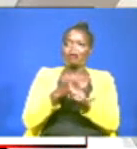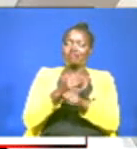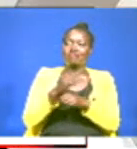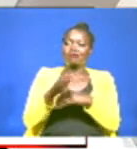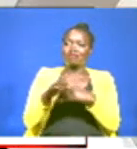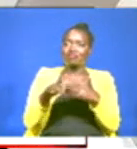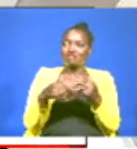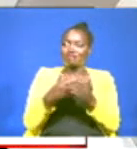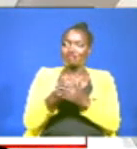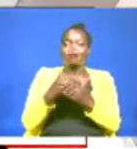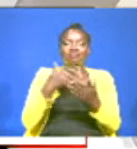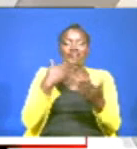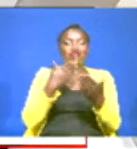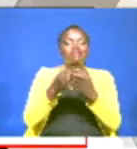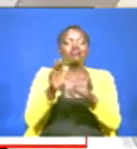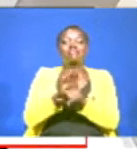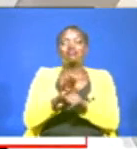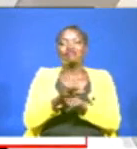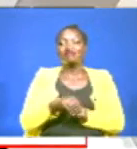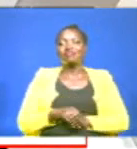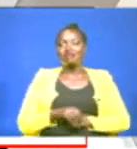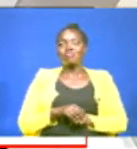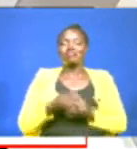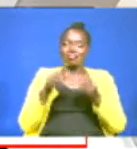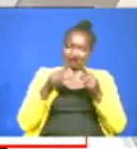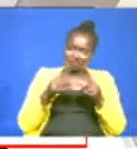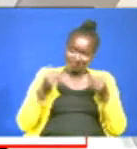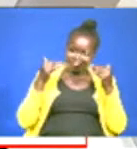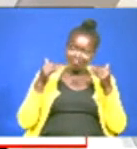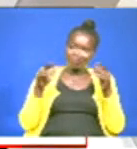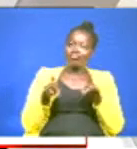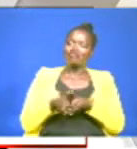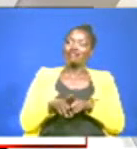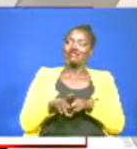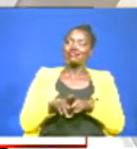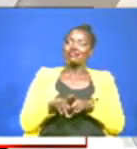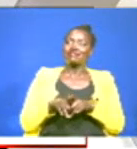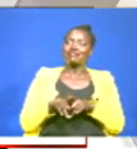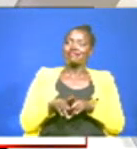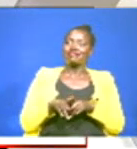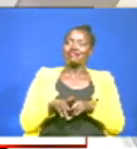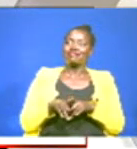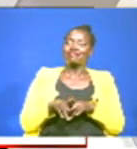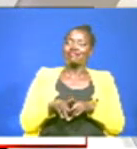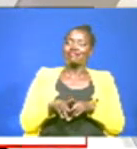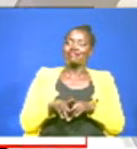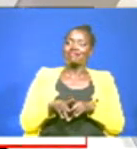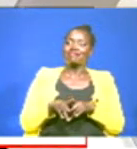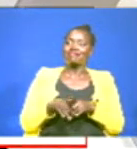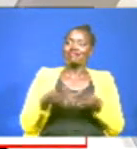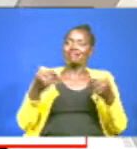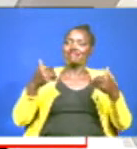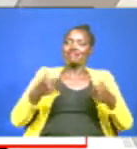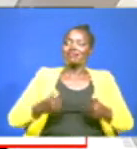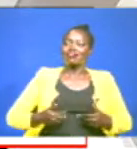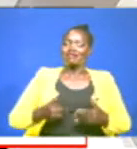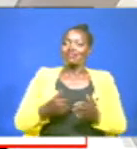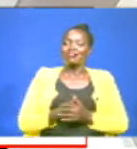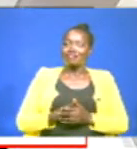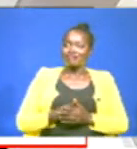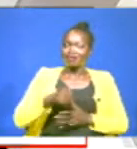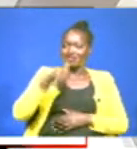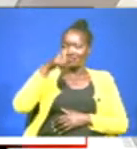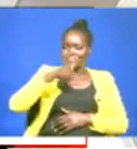yes. Thank you. Thank you, Margaret. Ever smiling as well. Oh, yes. That's my operating word. And our sign language interpreter tonight. Lensa